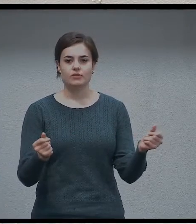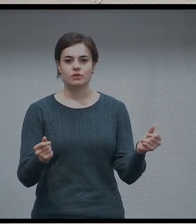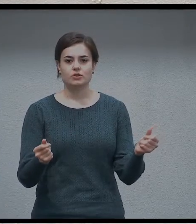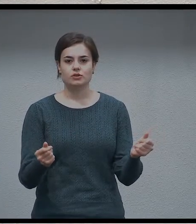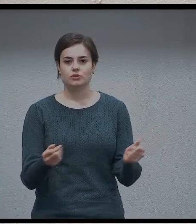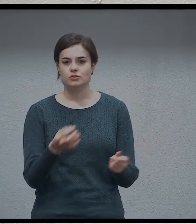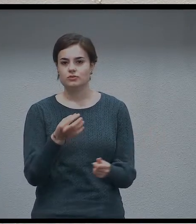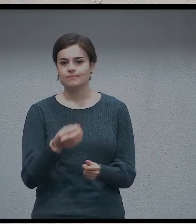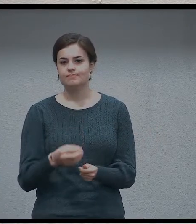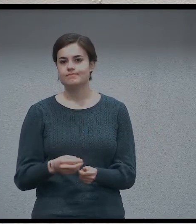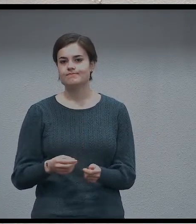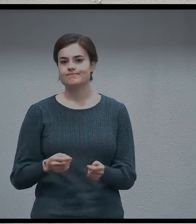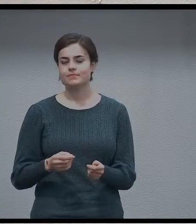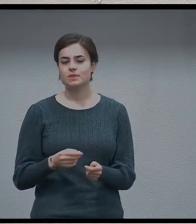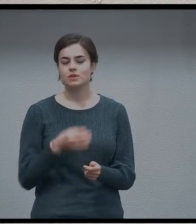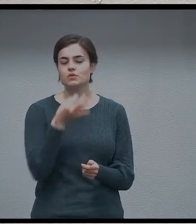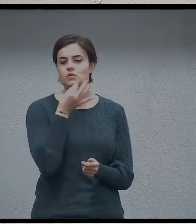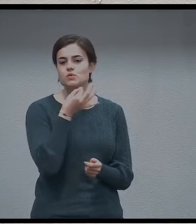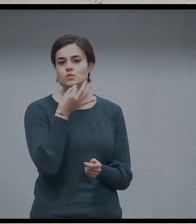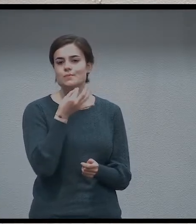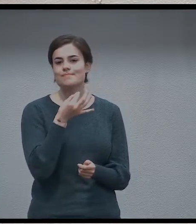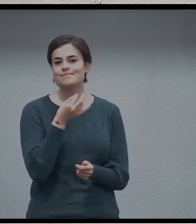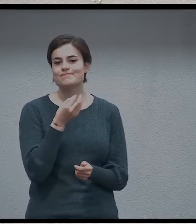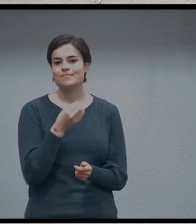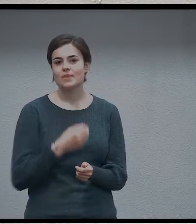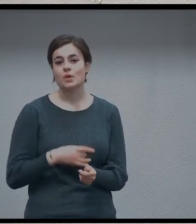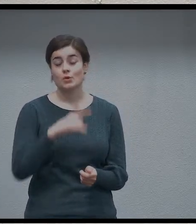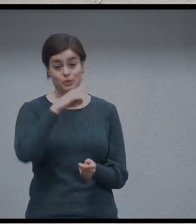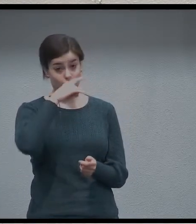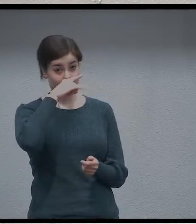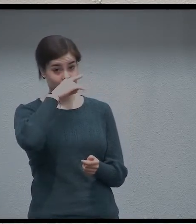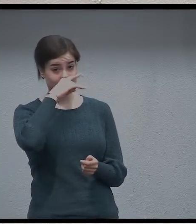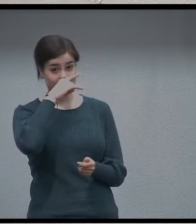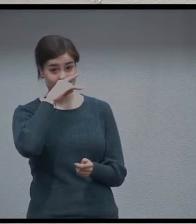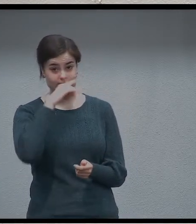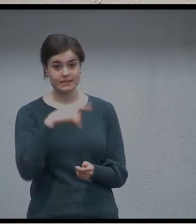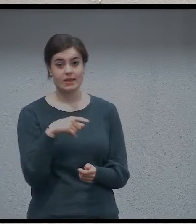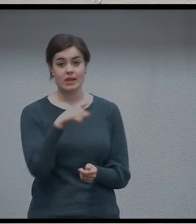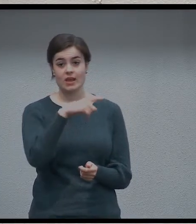Those kids, they are the heroes of this trip.